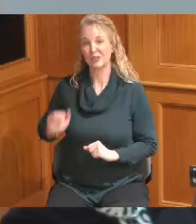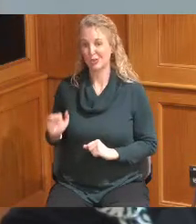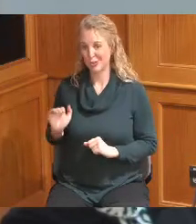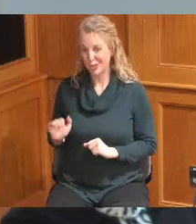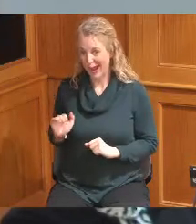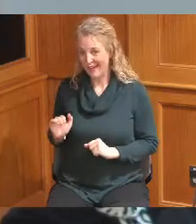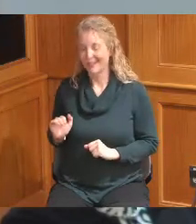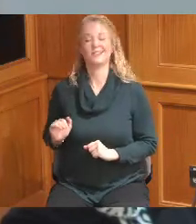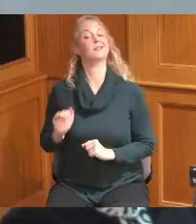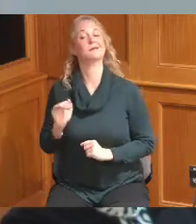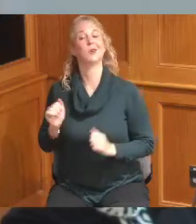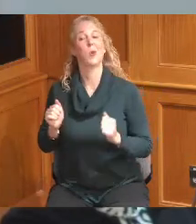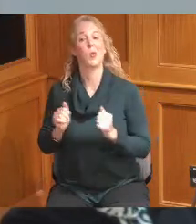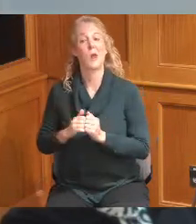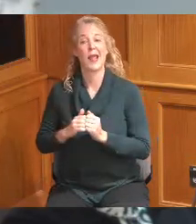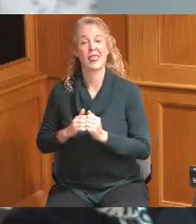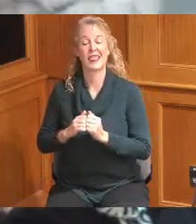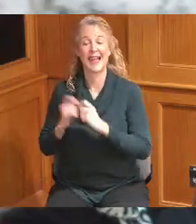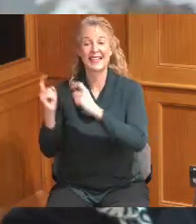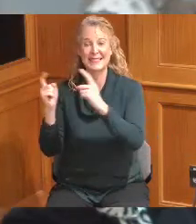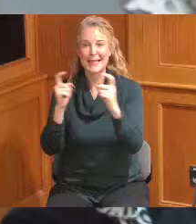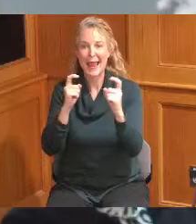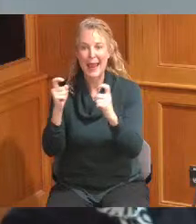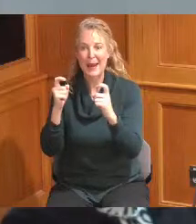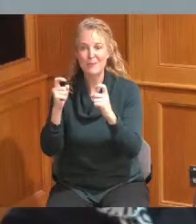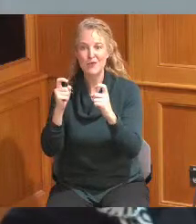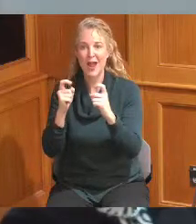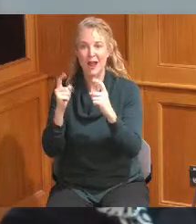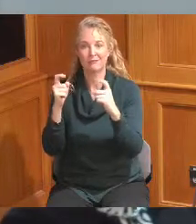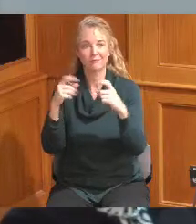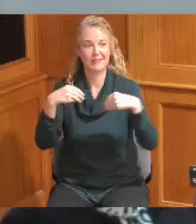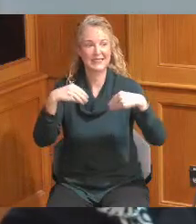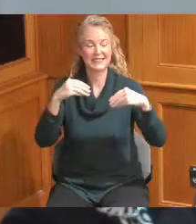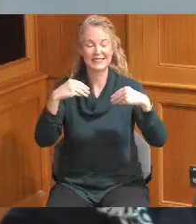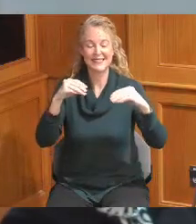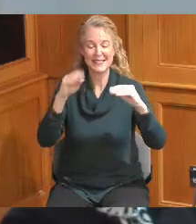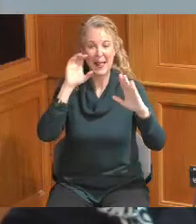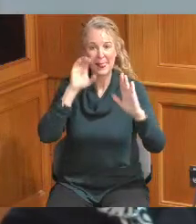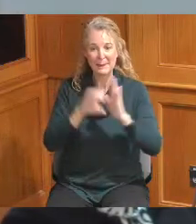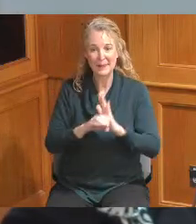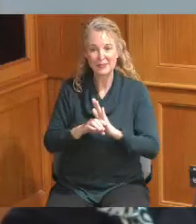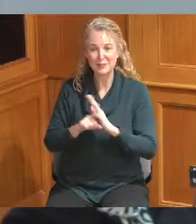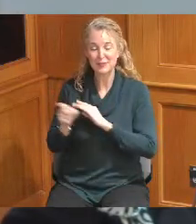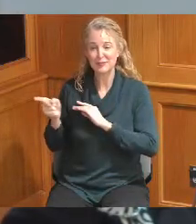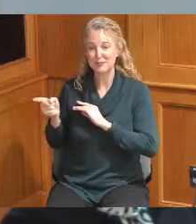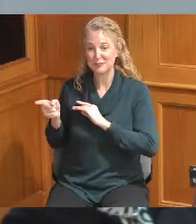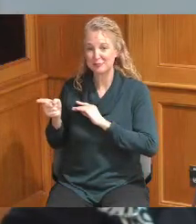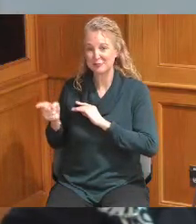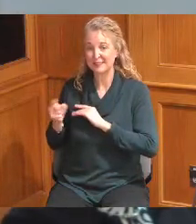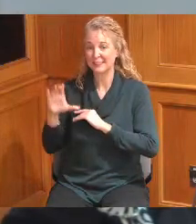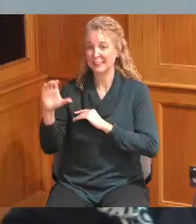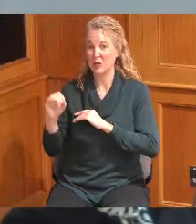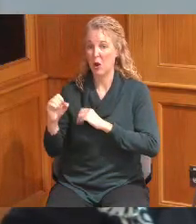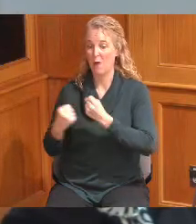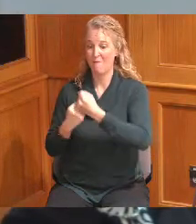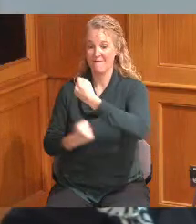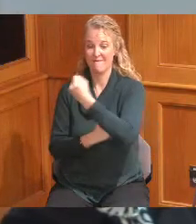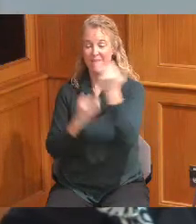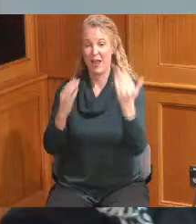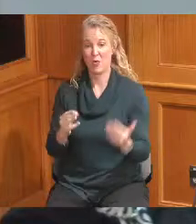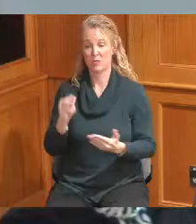by utilizing a used camera to take and sell pictures to the local community. And whereas Mr. Woods co-founded Mortar